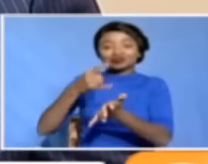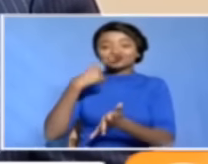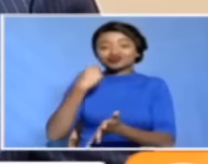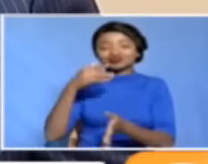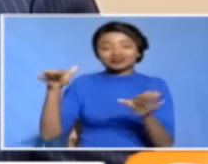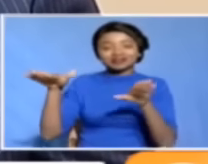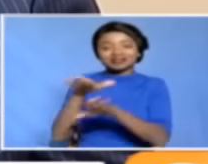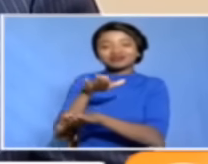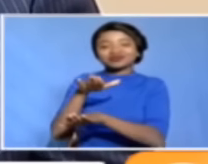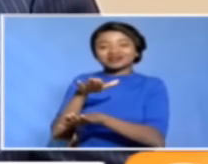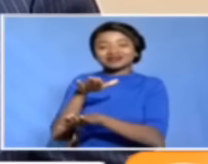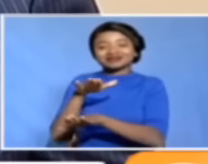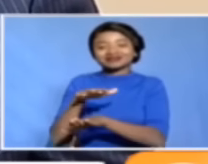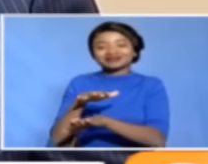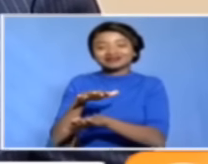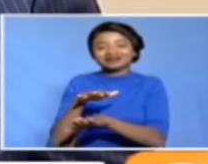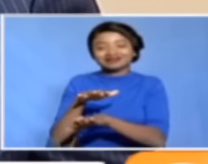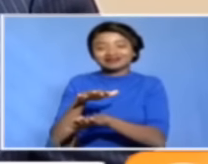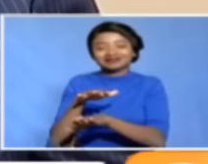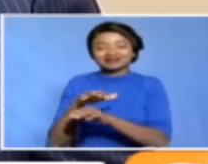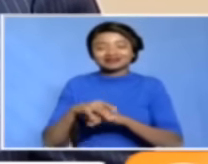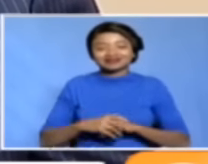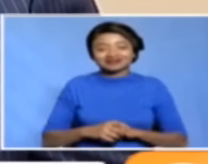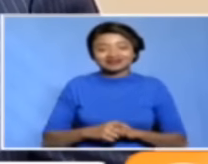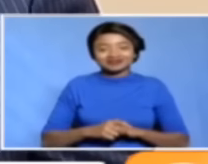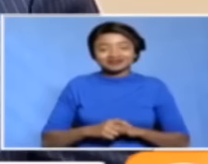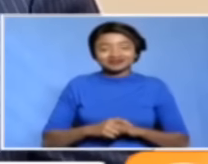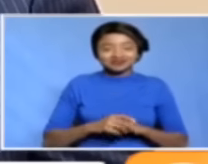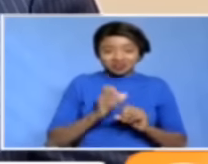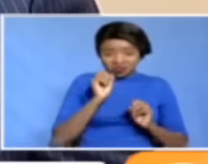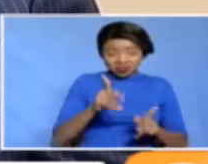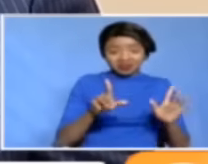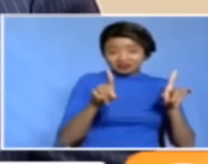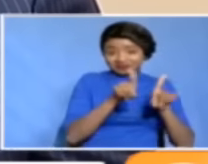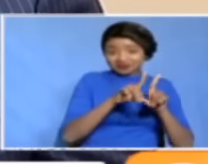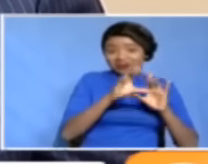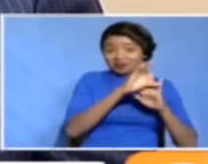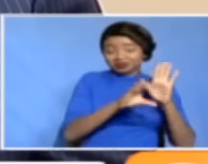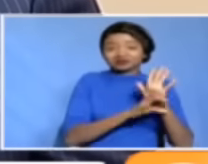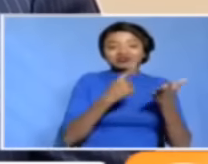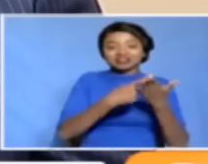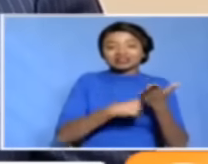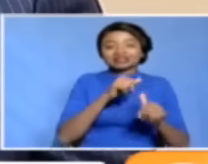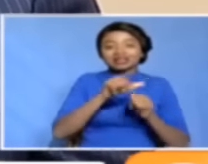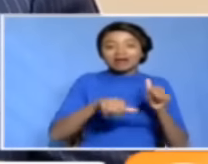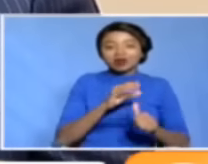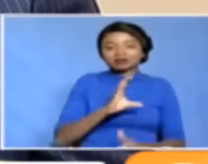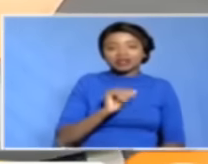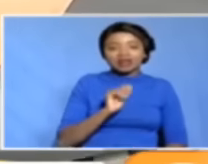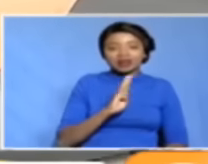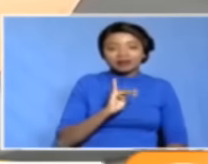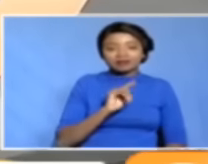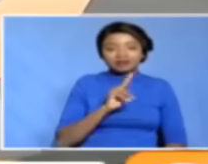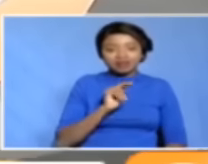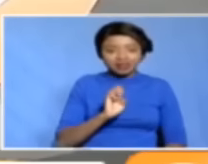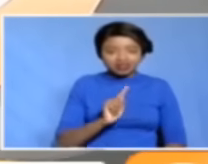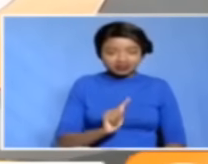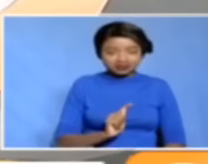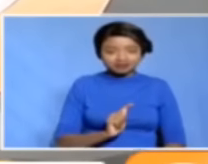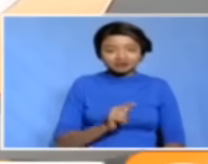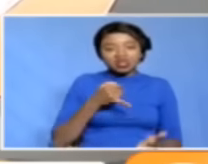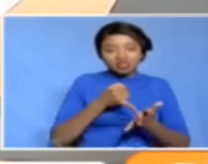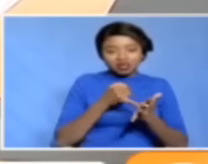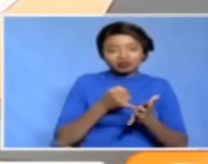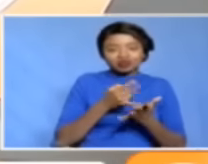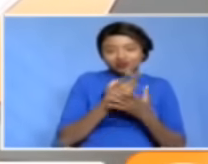sits. Okay, the same constitution also talks about the Cabinet yes. being inclusive of the President and Deputy President. Yes.